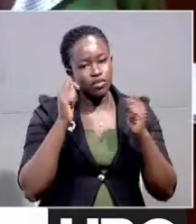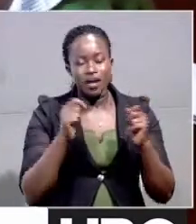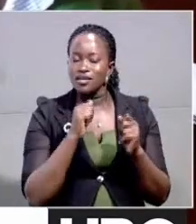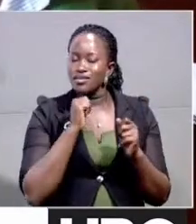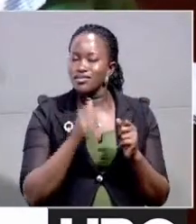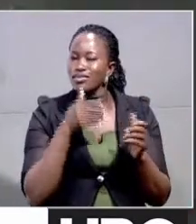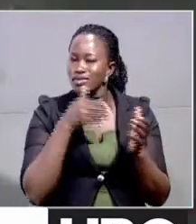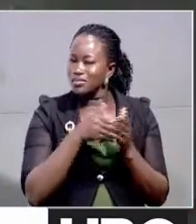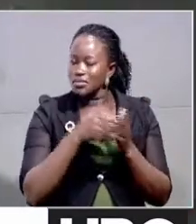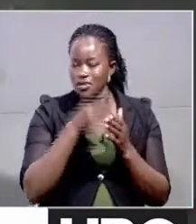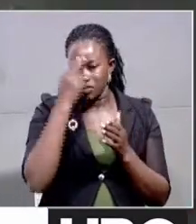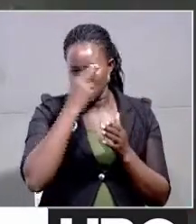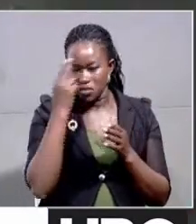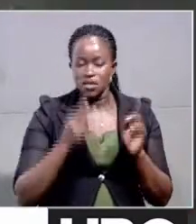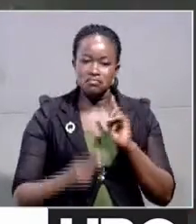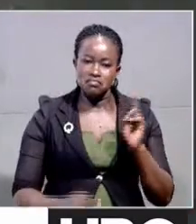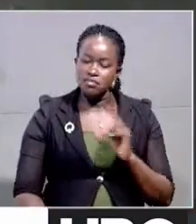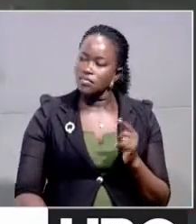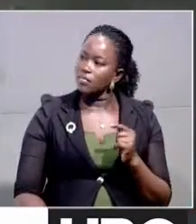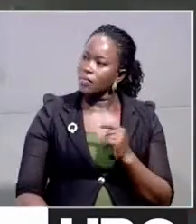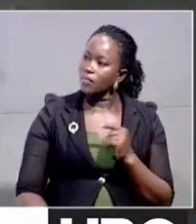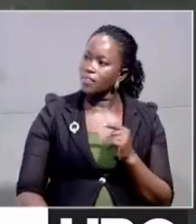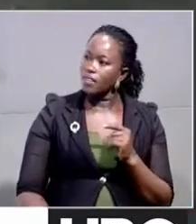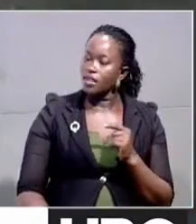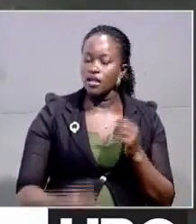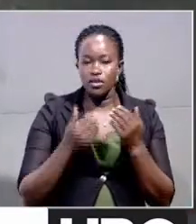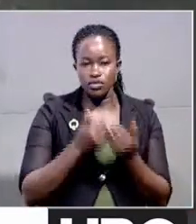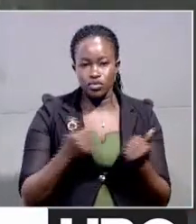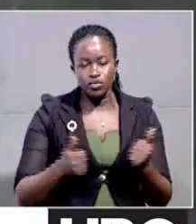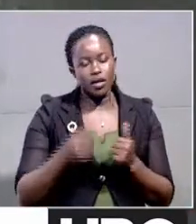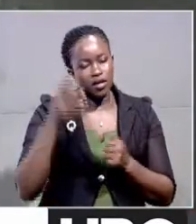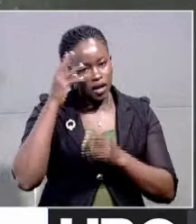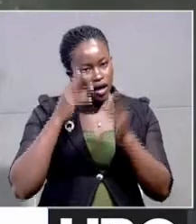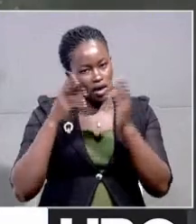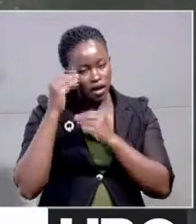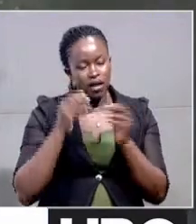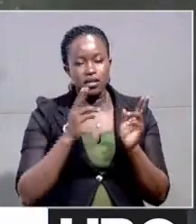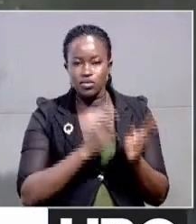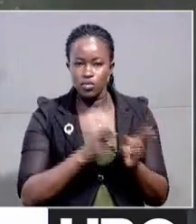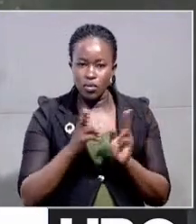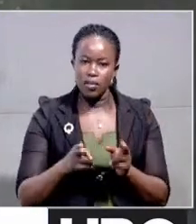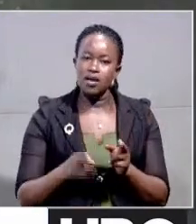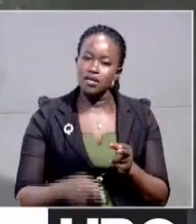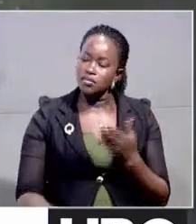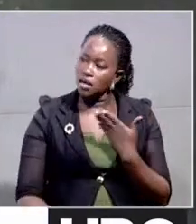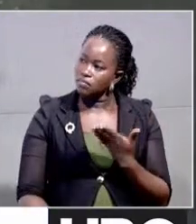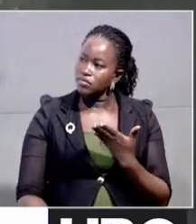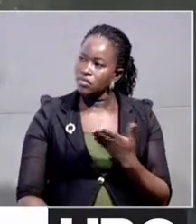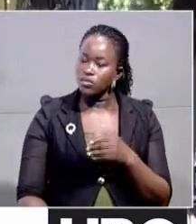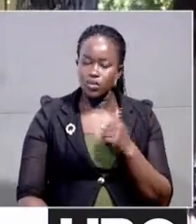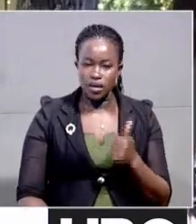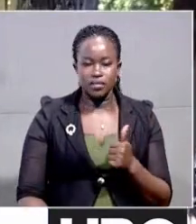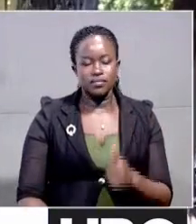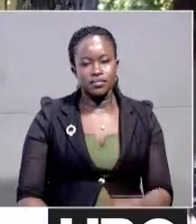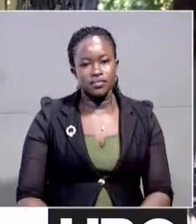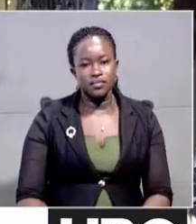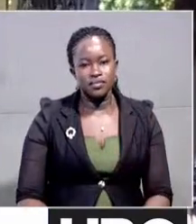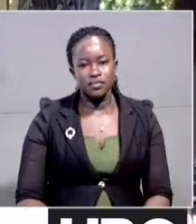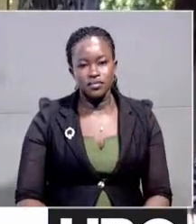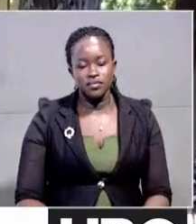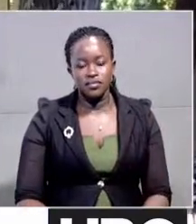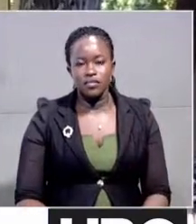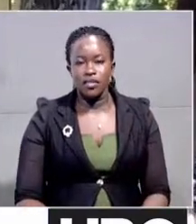affect the students. Our children are studying normally, almost like it used to be even before the instruction. I'm doing my